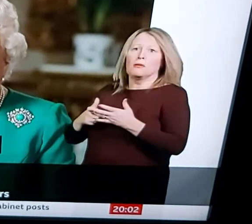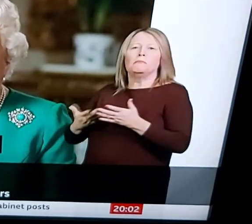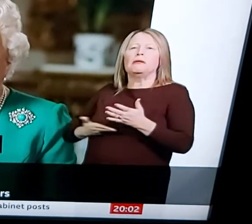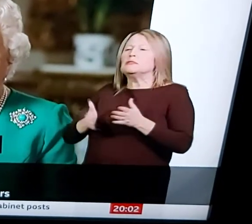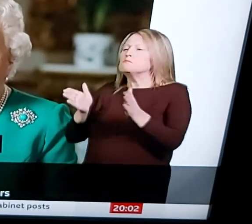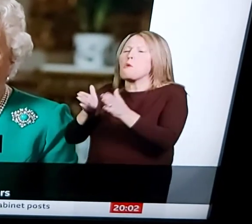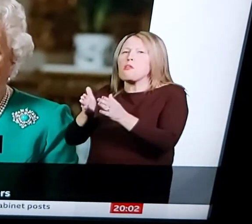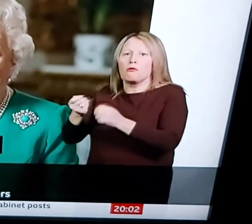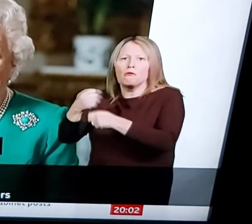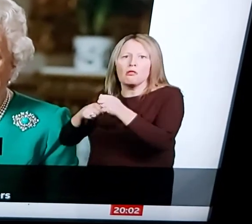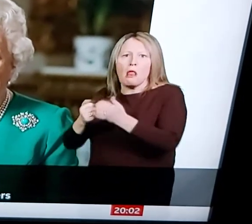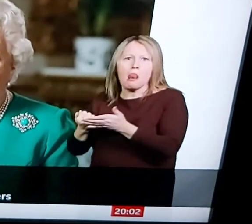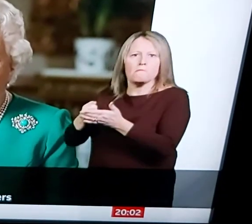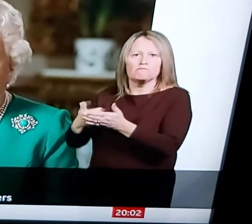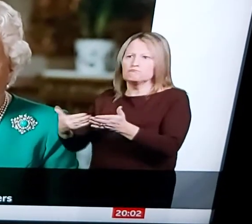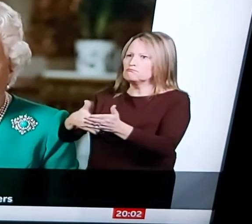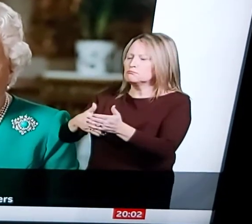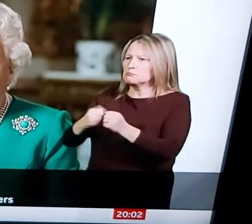help the relief effort.